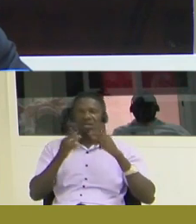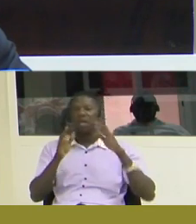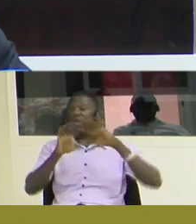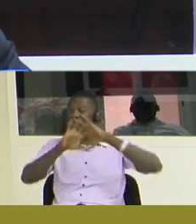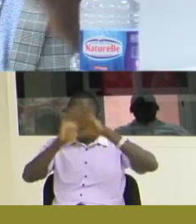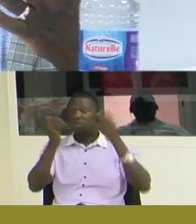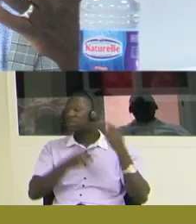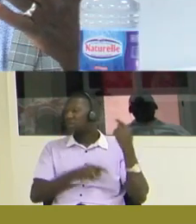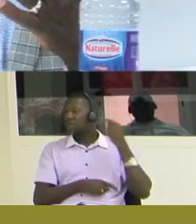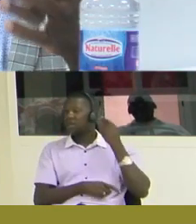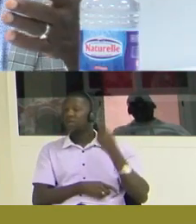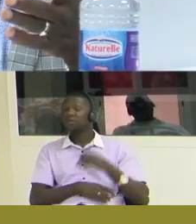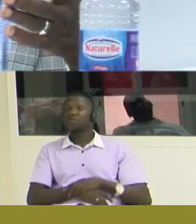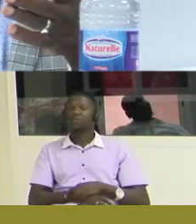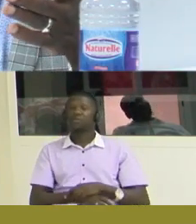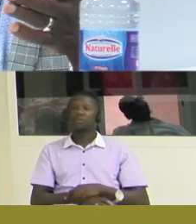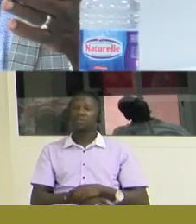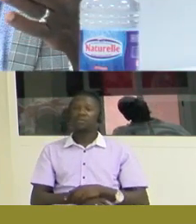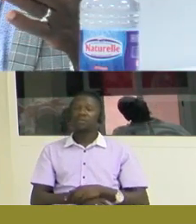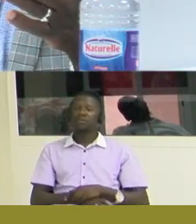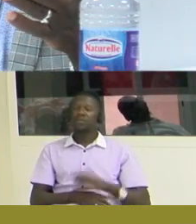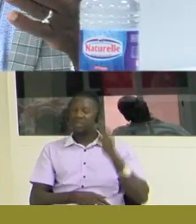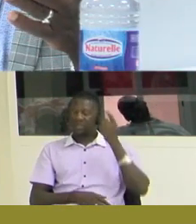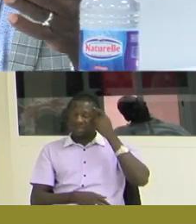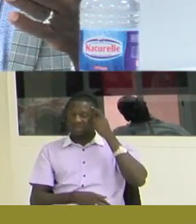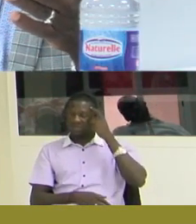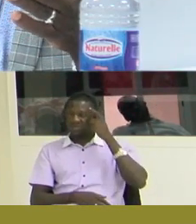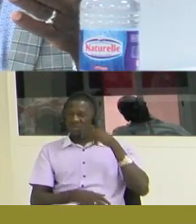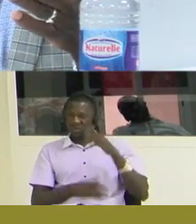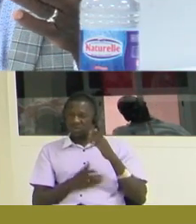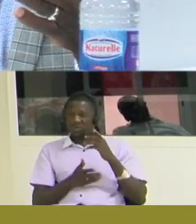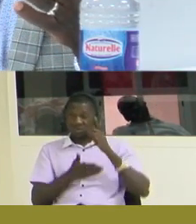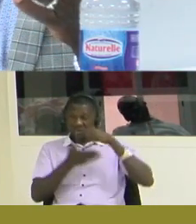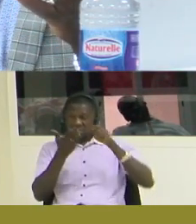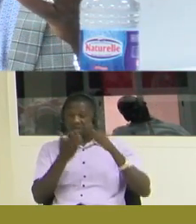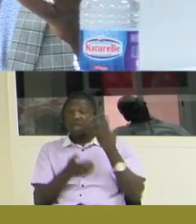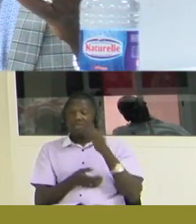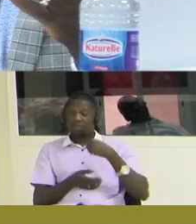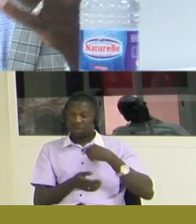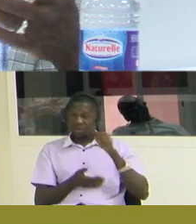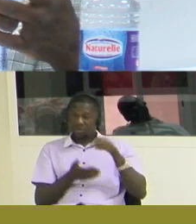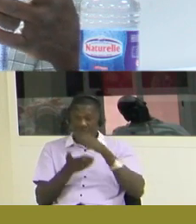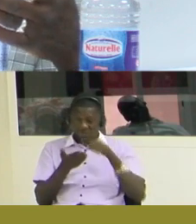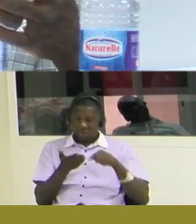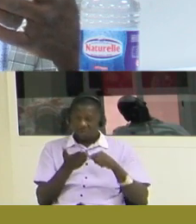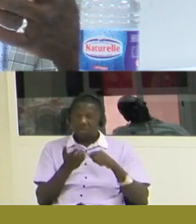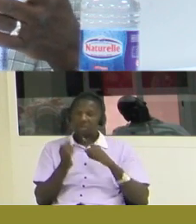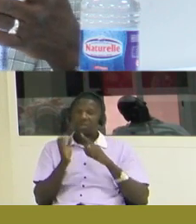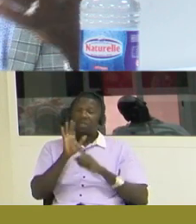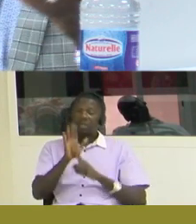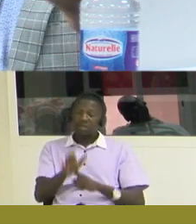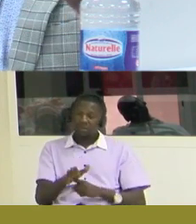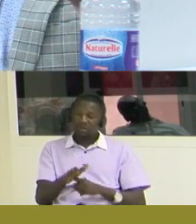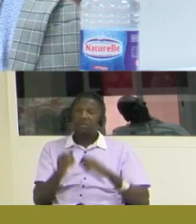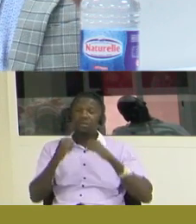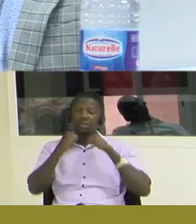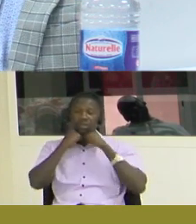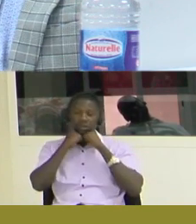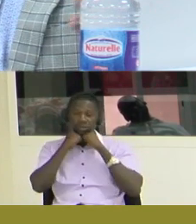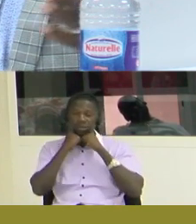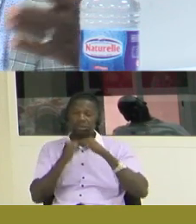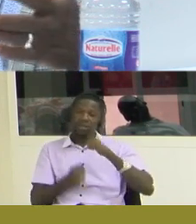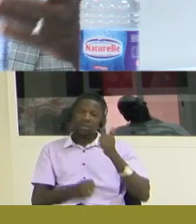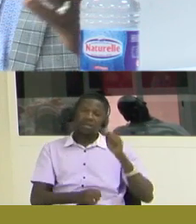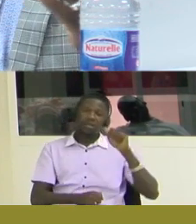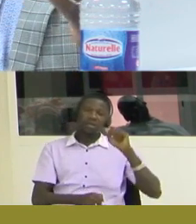the suggestion was correct me if I am wrong that mr. Saab Olli and mr.